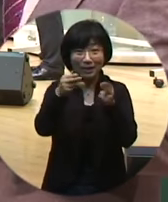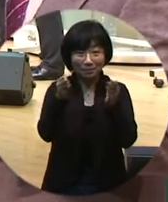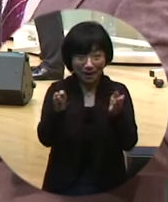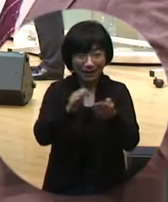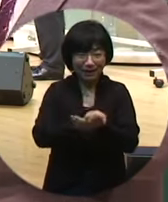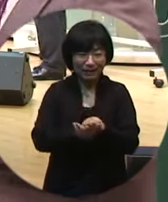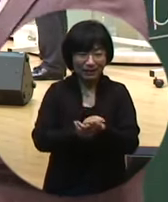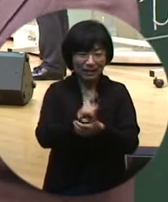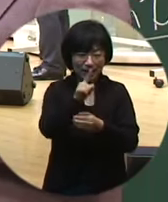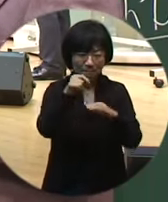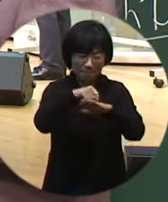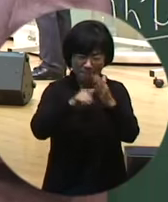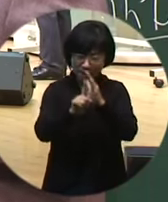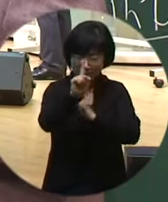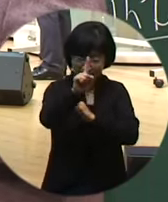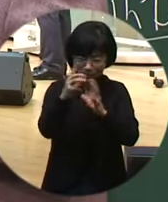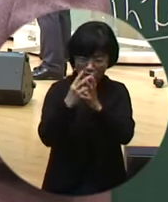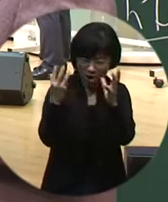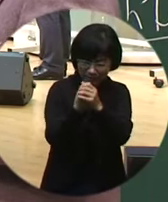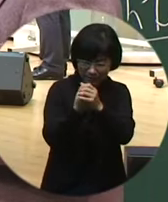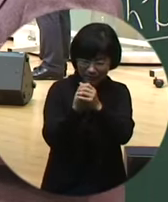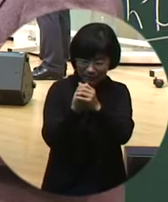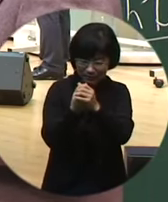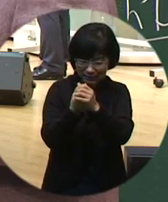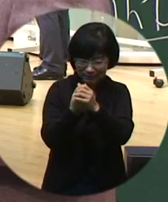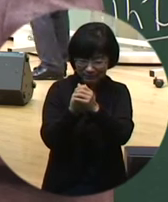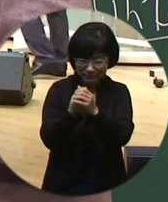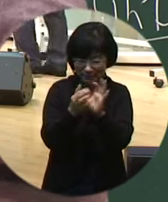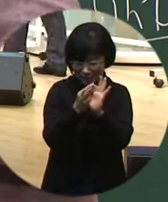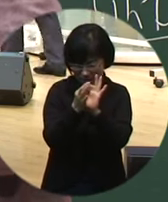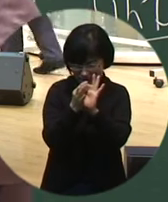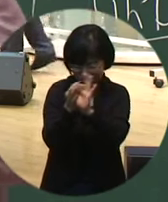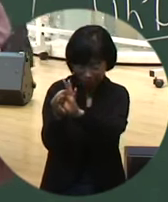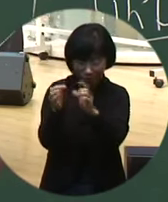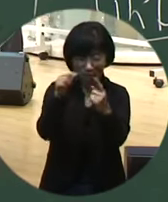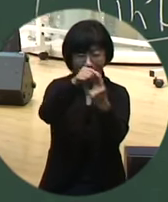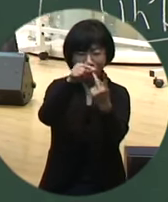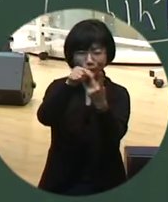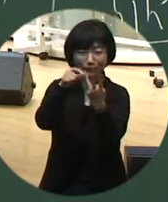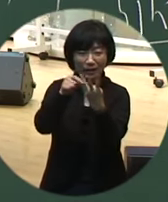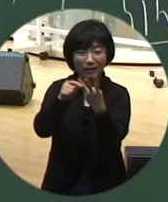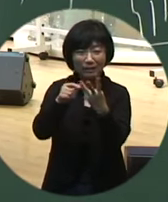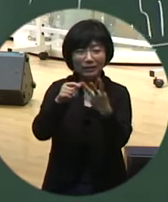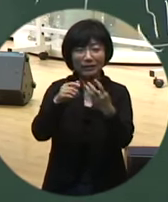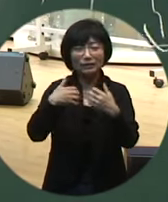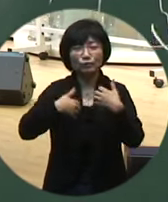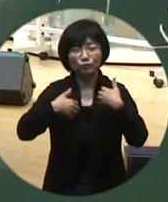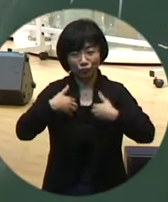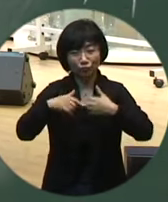enjoy the covenant of Mount Calvary, the Mount of Olives, marks up a room with one heart, whole heart, and continuation.